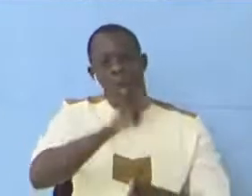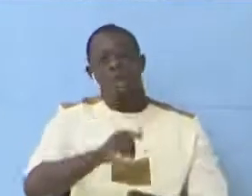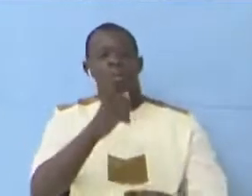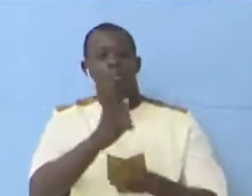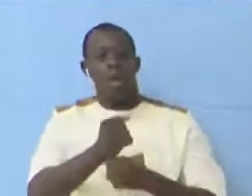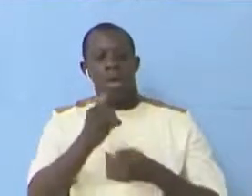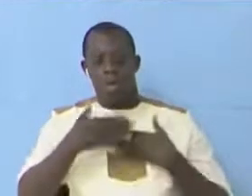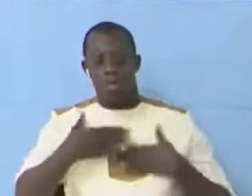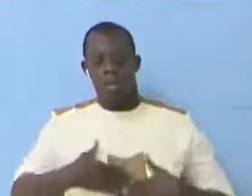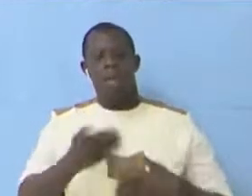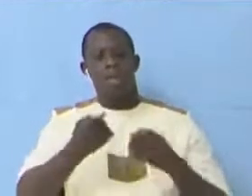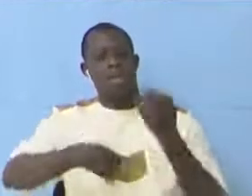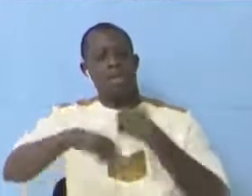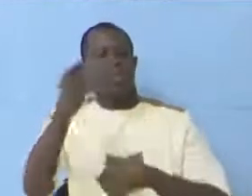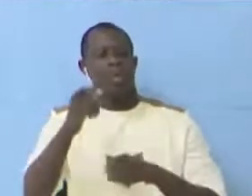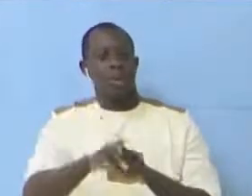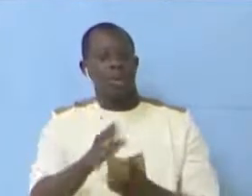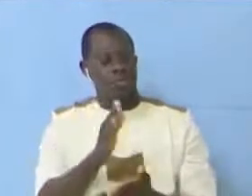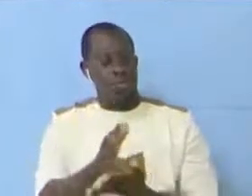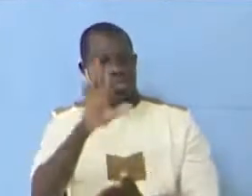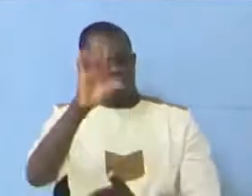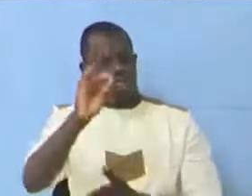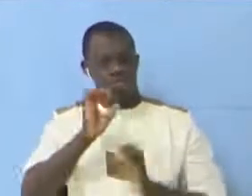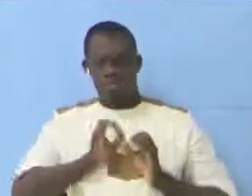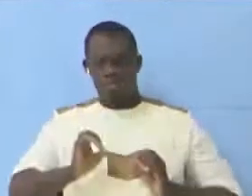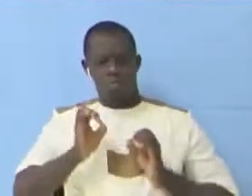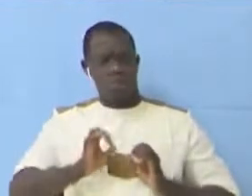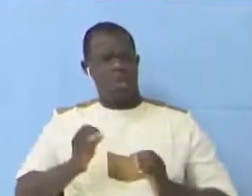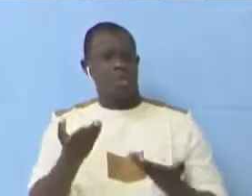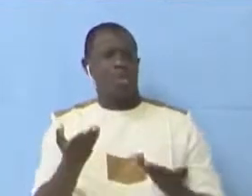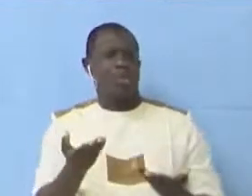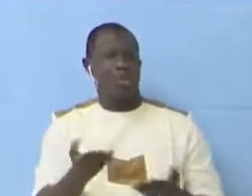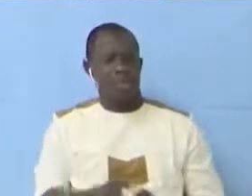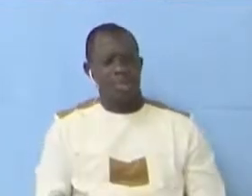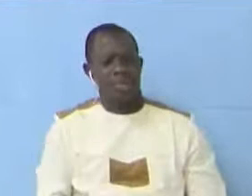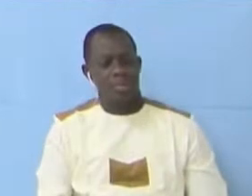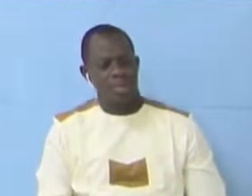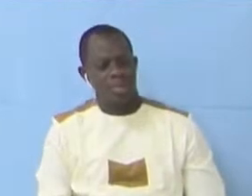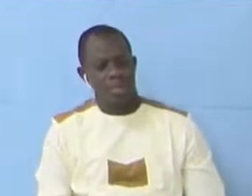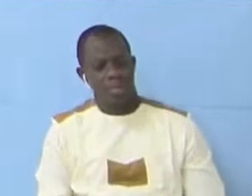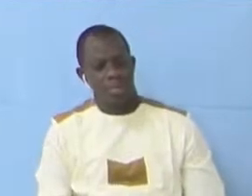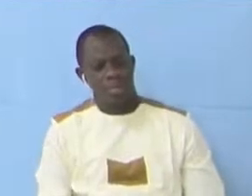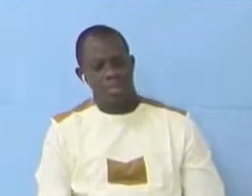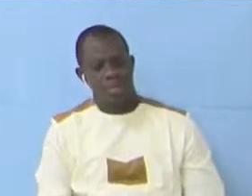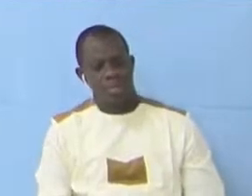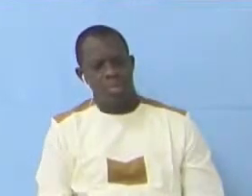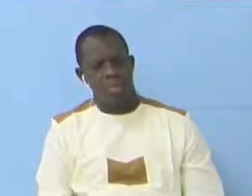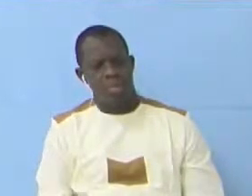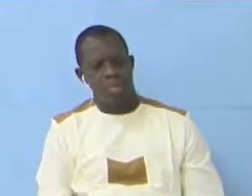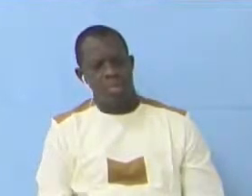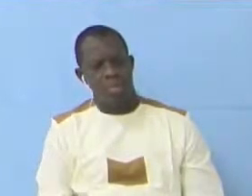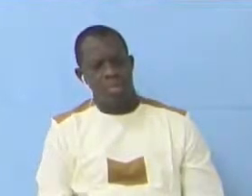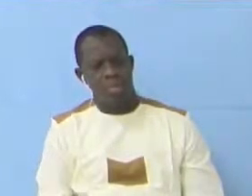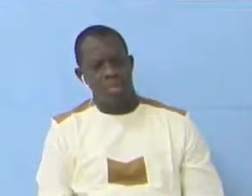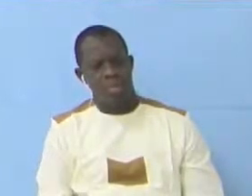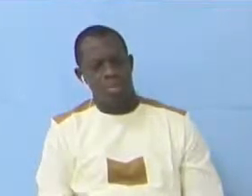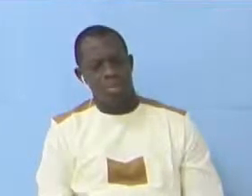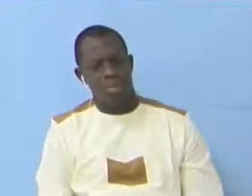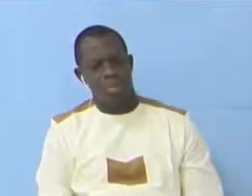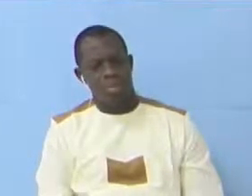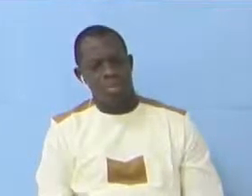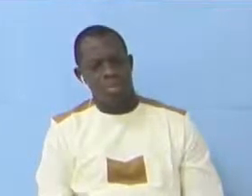not their fault. xëy na xalaat biñ jël rek mooy waruñ woon a jaar ci yoon wiñ jaar waaye loolu tamit ba tey nag warutoon a tax ñu ñàkk ci seen